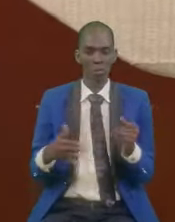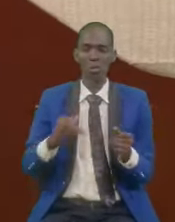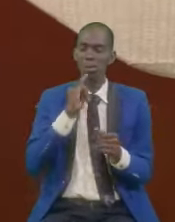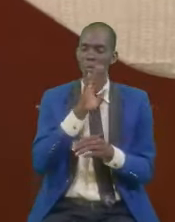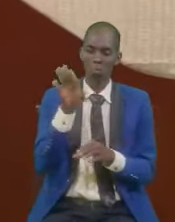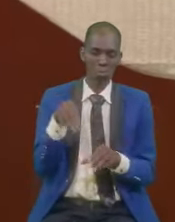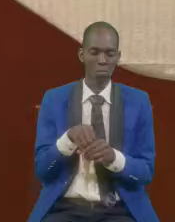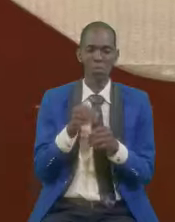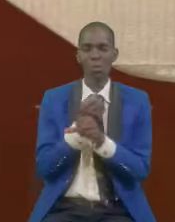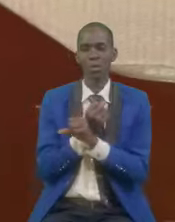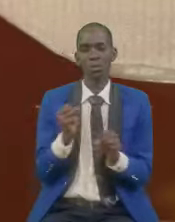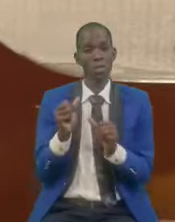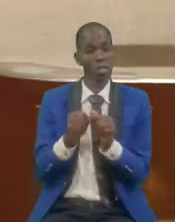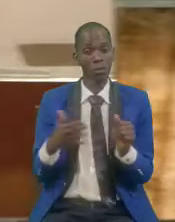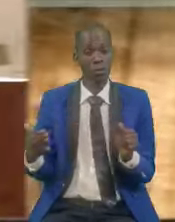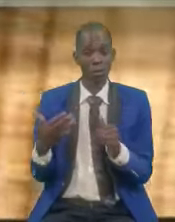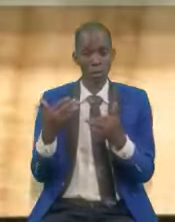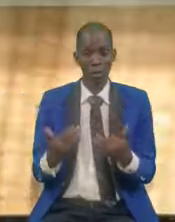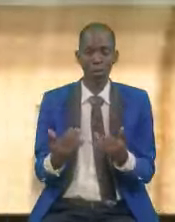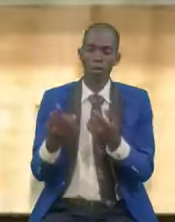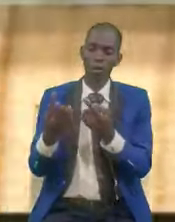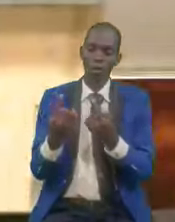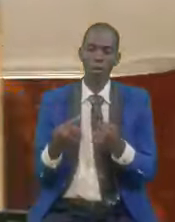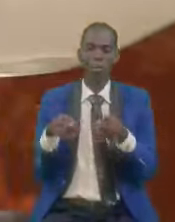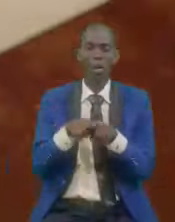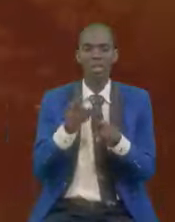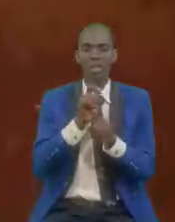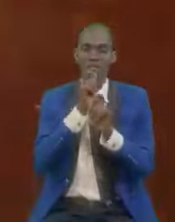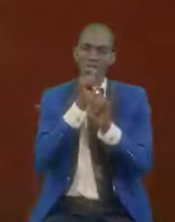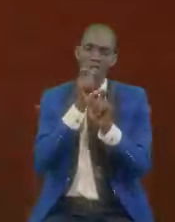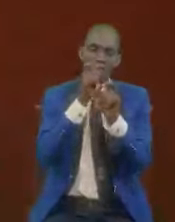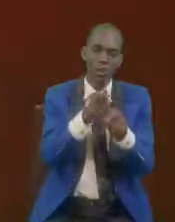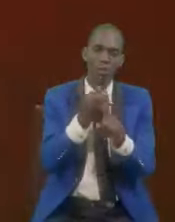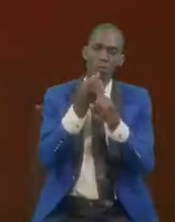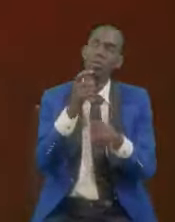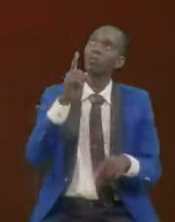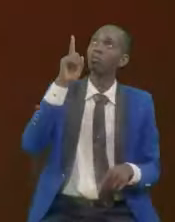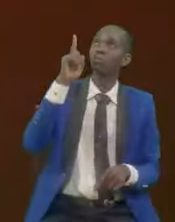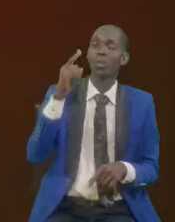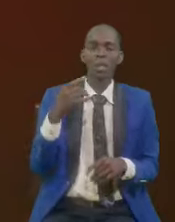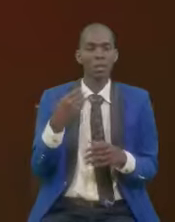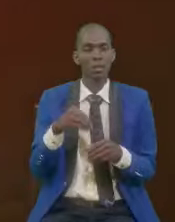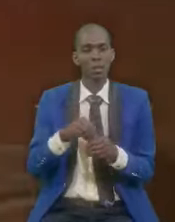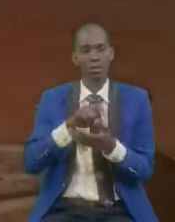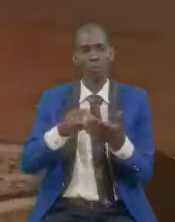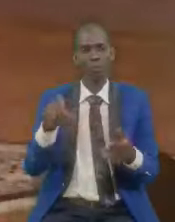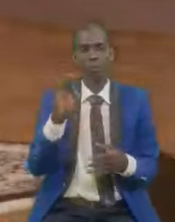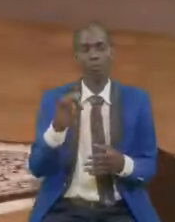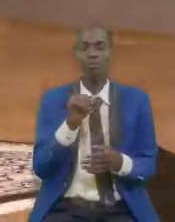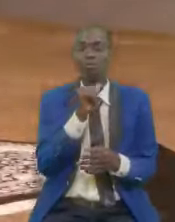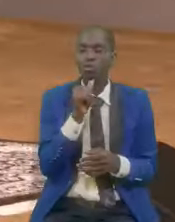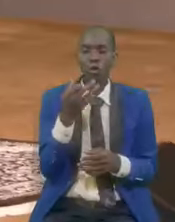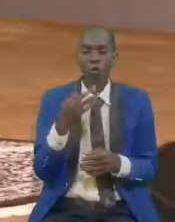salvation, everything comes at the gift of God. And then in verse 9, it says, not of